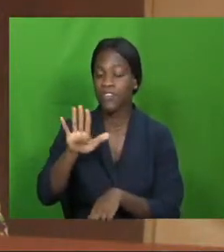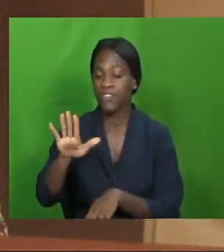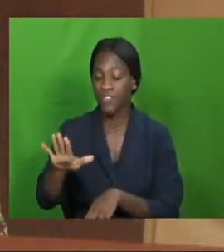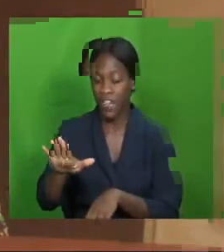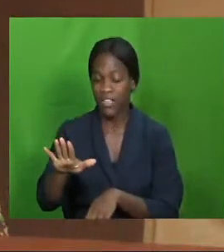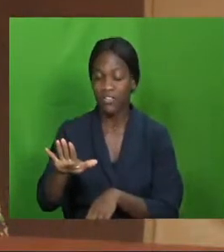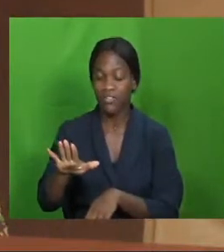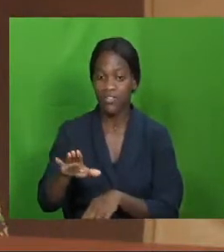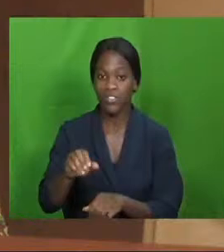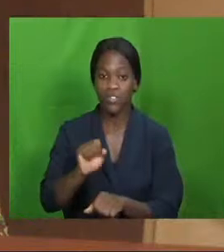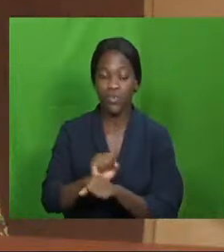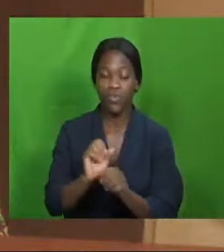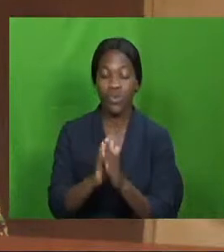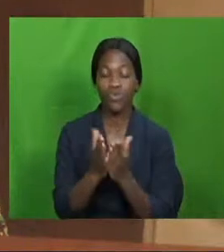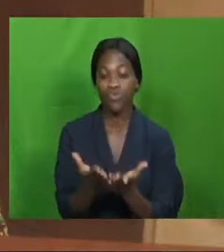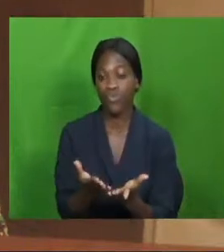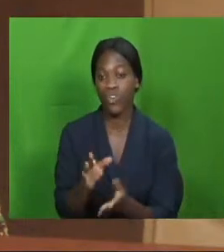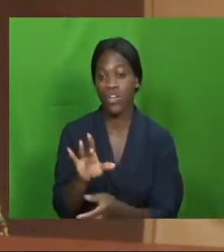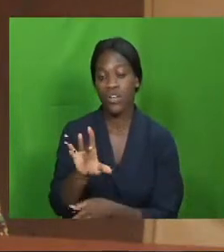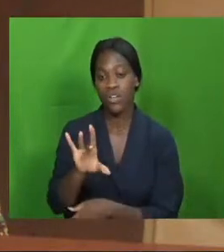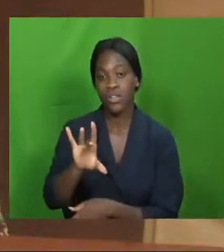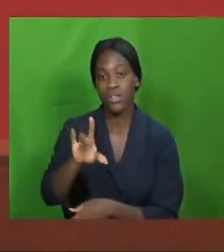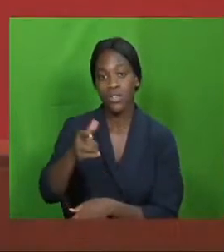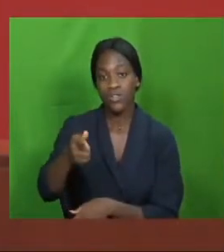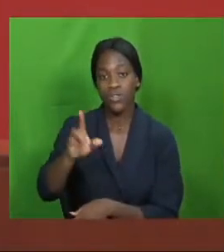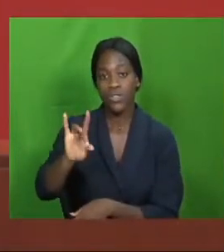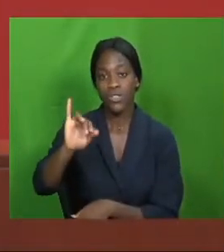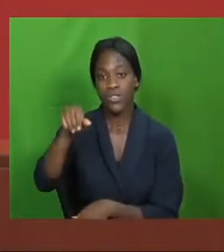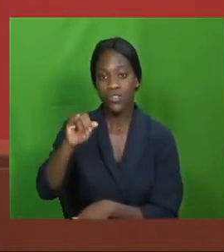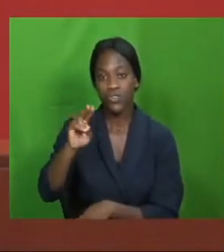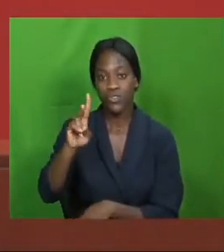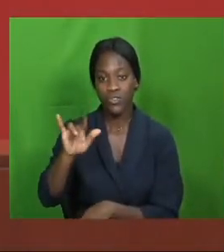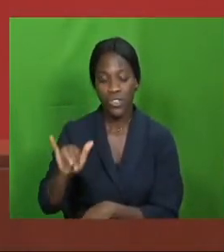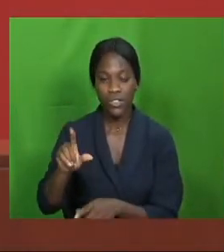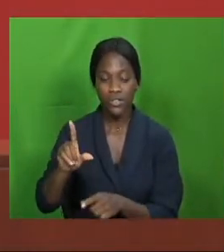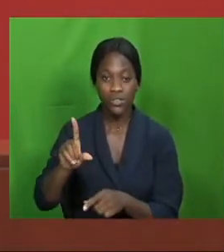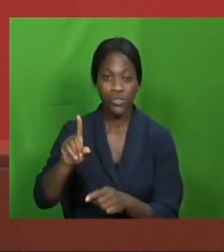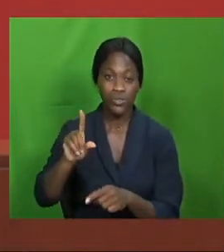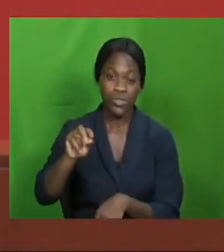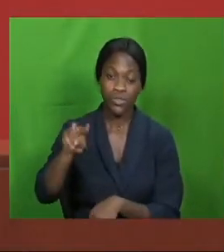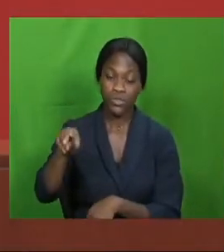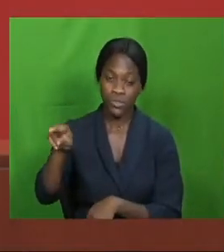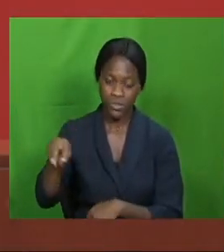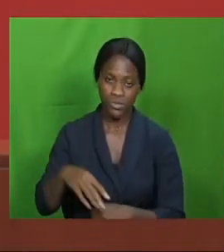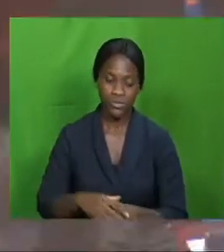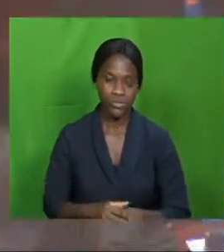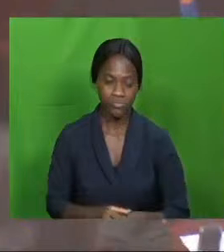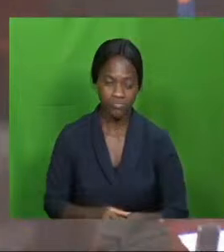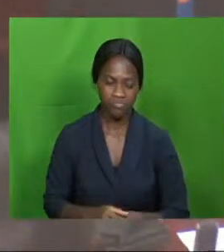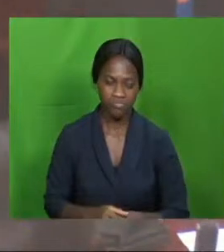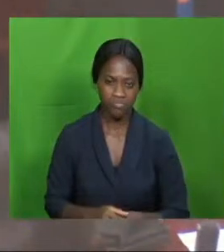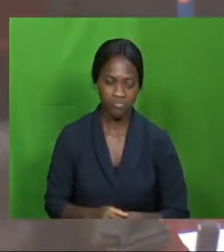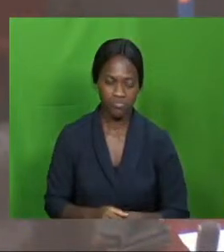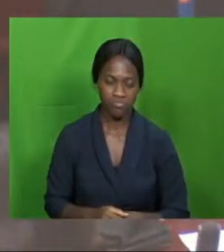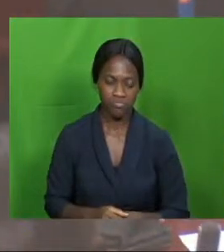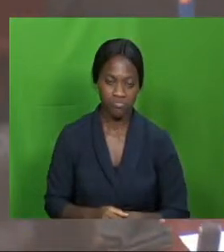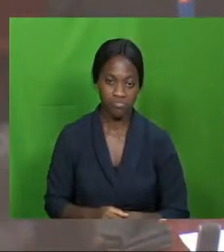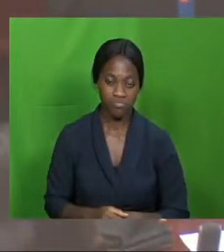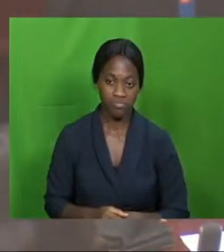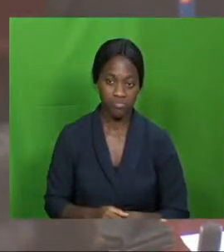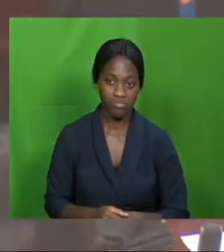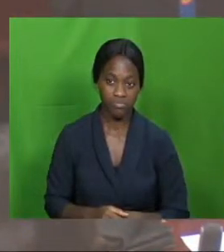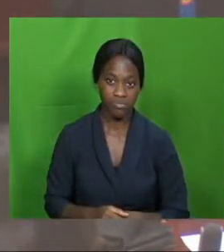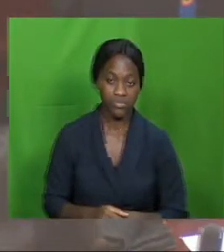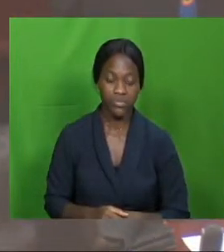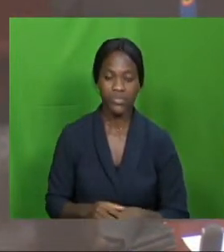paper of 28th July 2022. Be that as it may, the Honorable